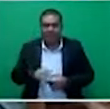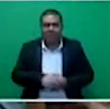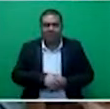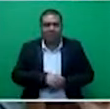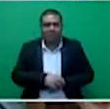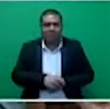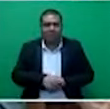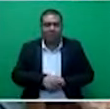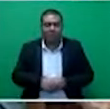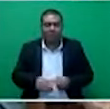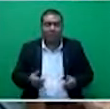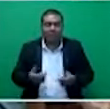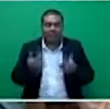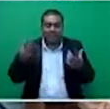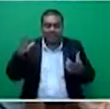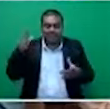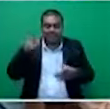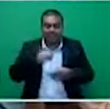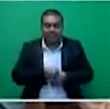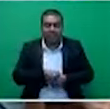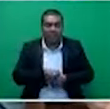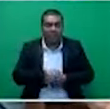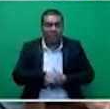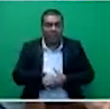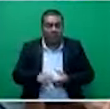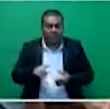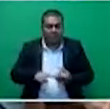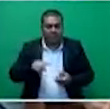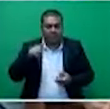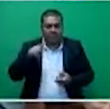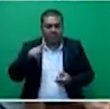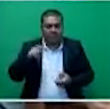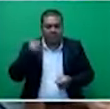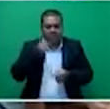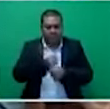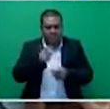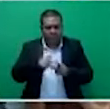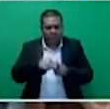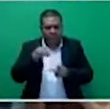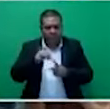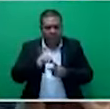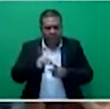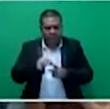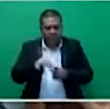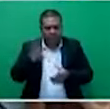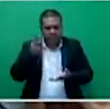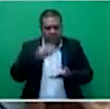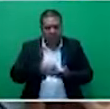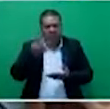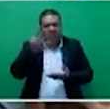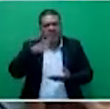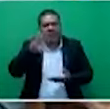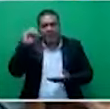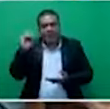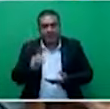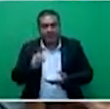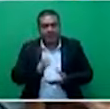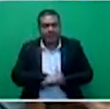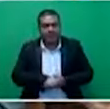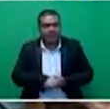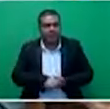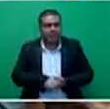The large reconstruction spending after Winston increased the debt to GDP ratio. However, it is still below 50% of GDP, Honourable